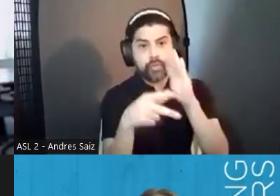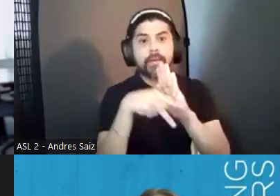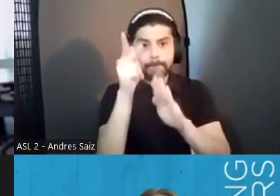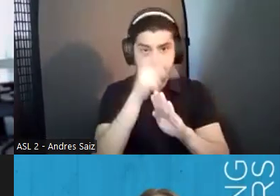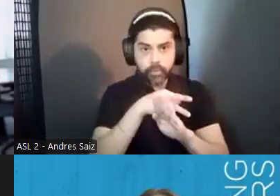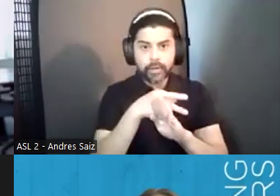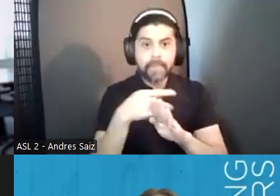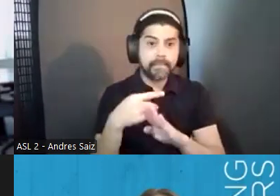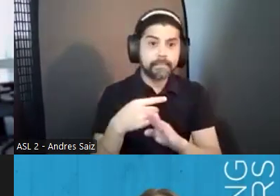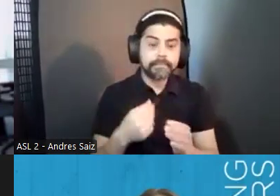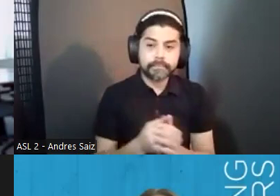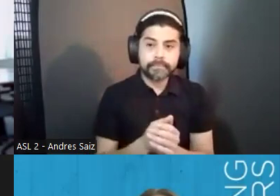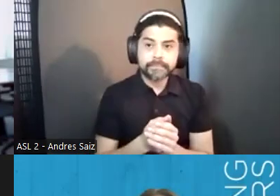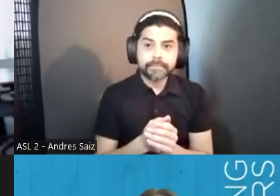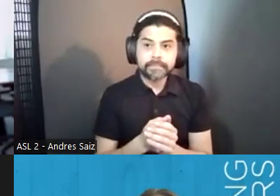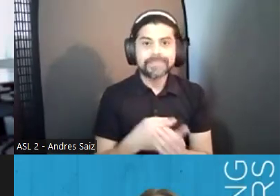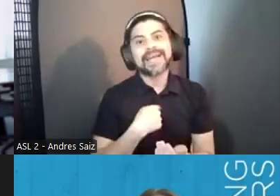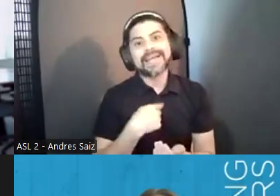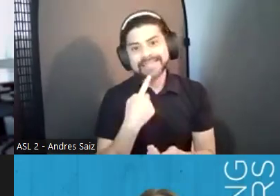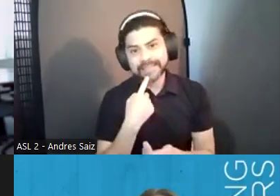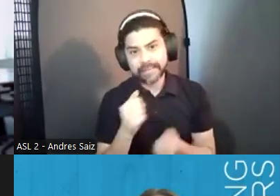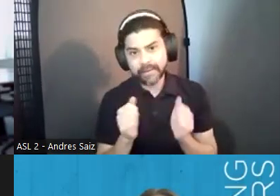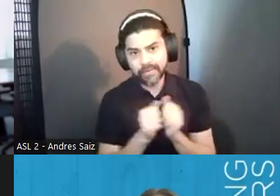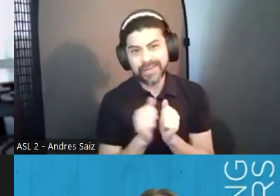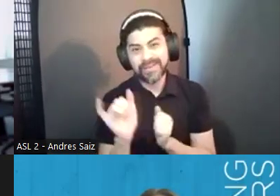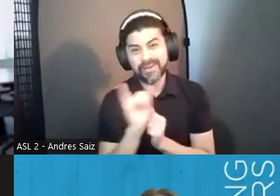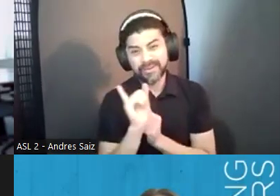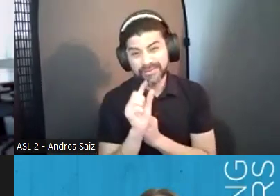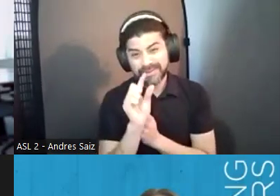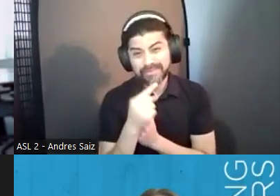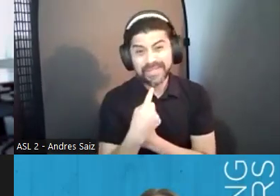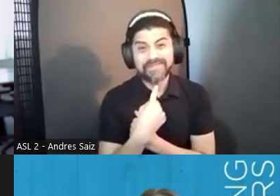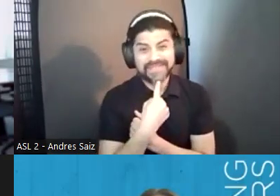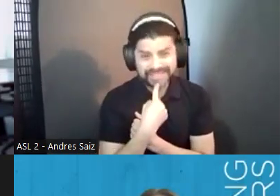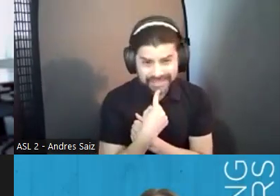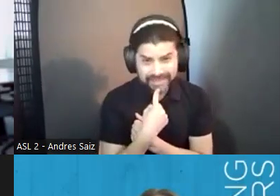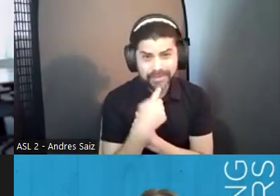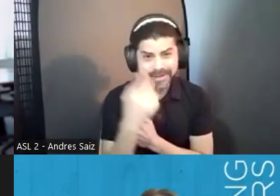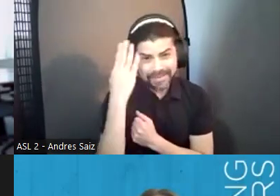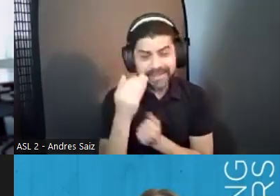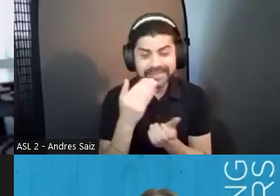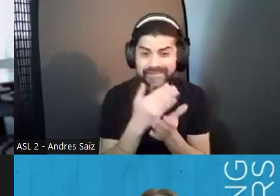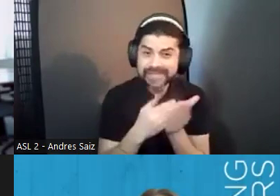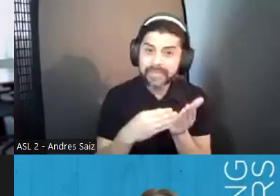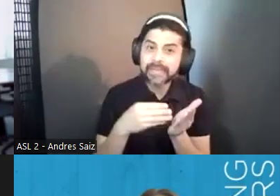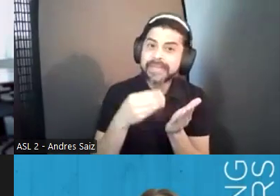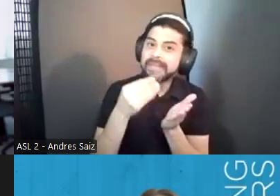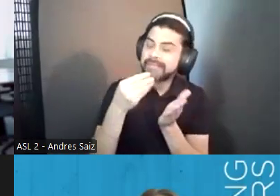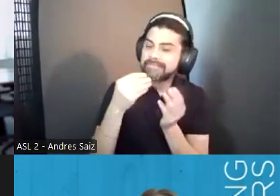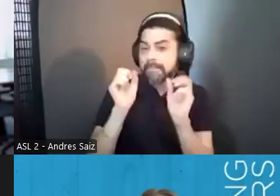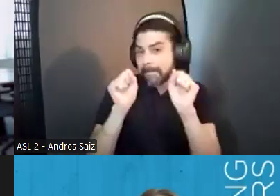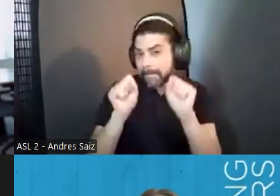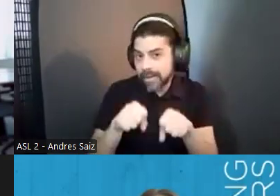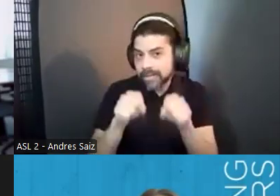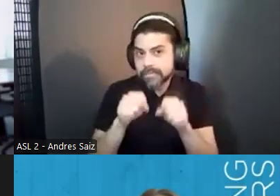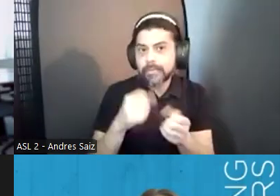that with the then sort of disappointment on some of the proposed budget solutions in